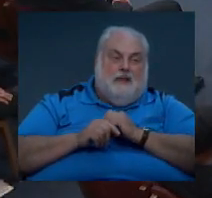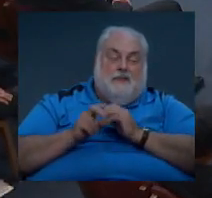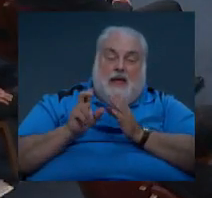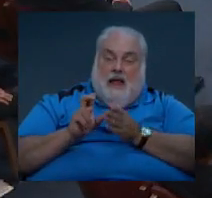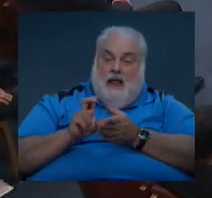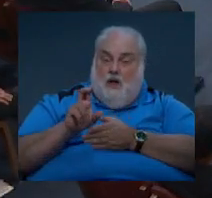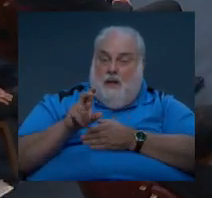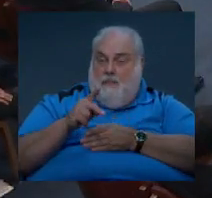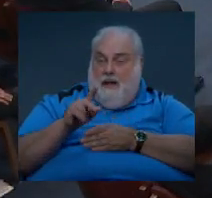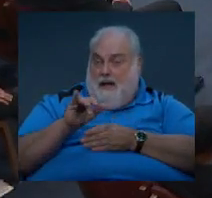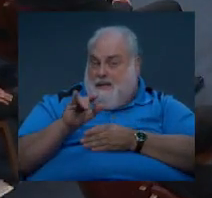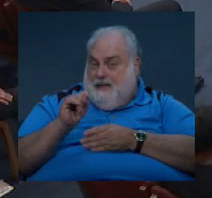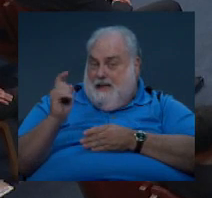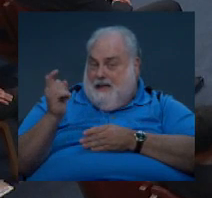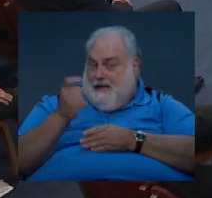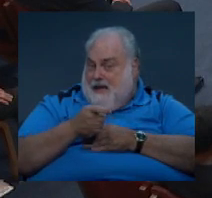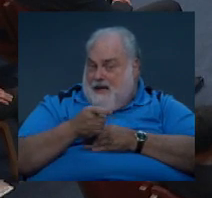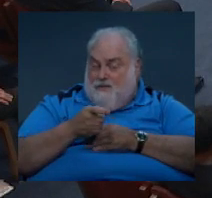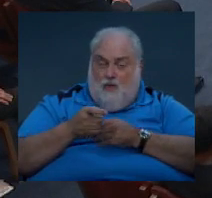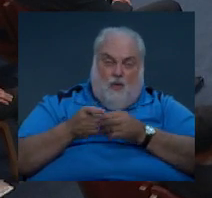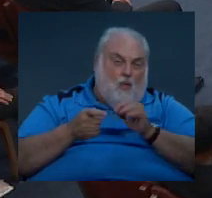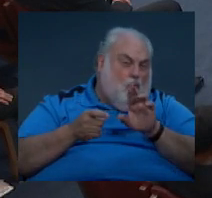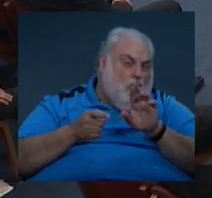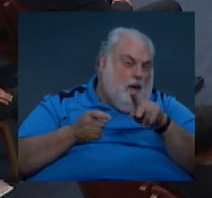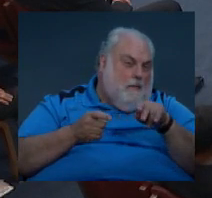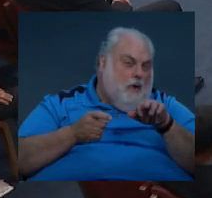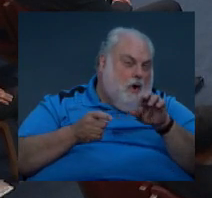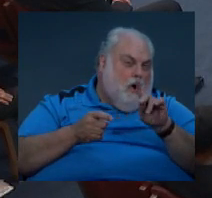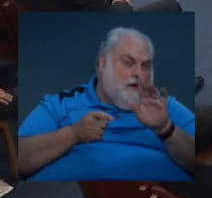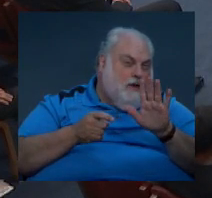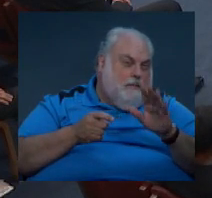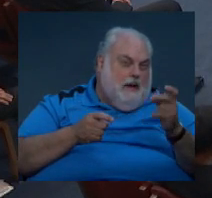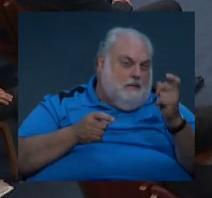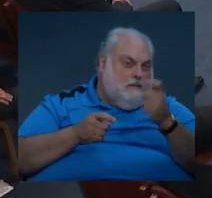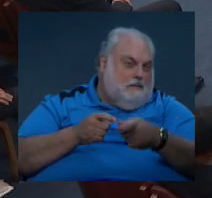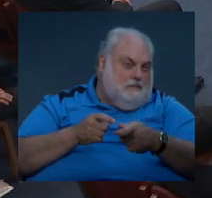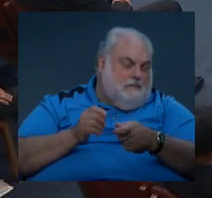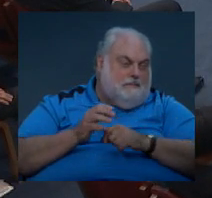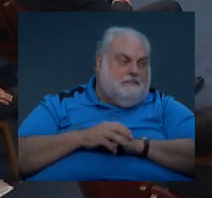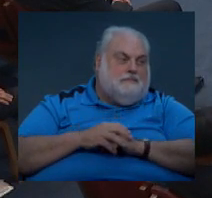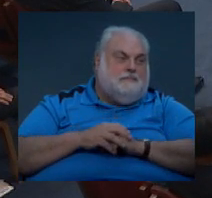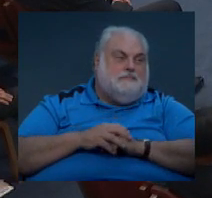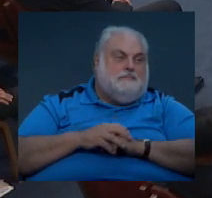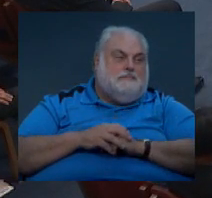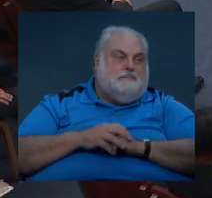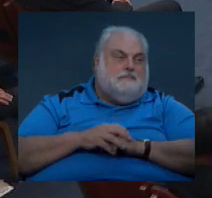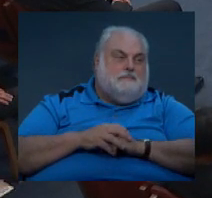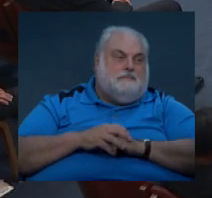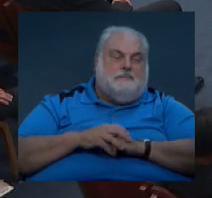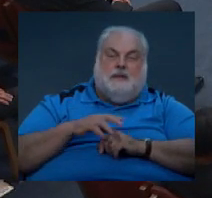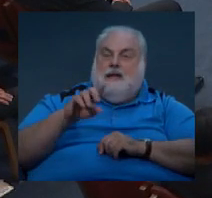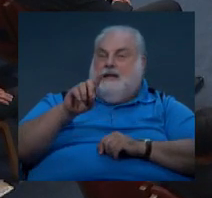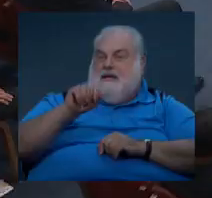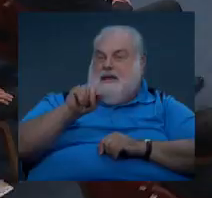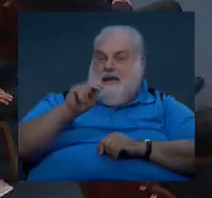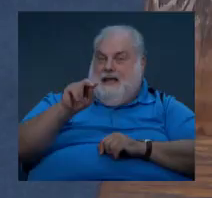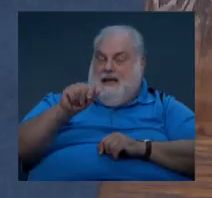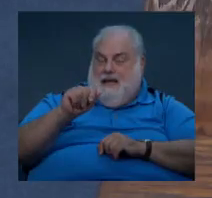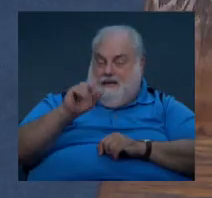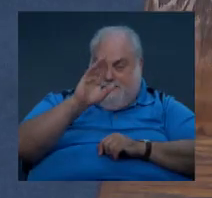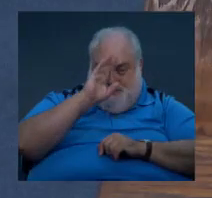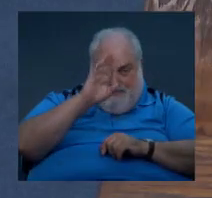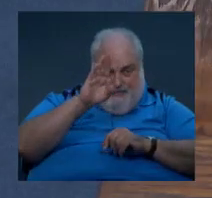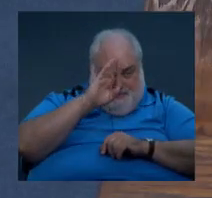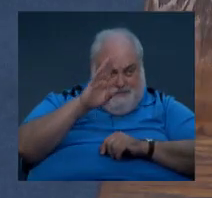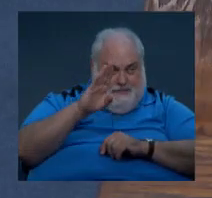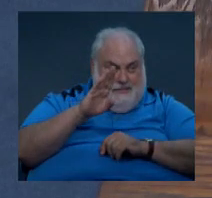allocation that PIT gives to Parks, or did it come out of Parks budget? Yeah, to the mayor and vice